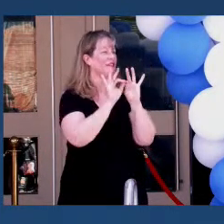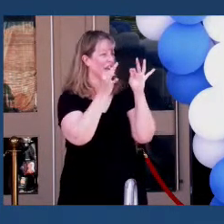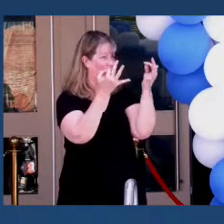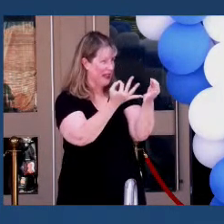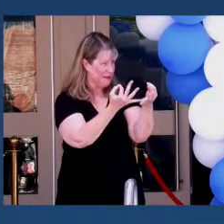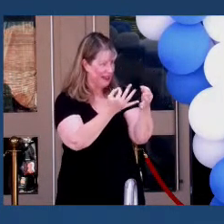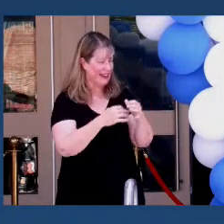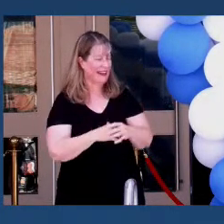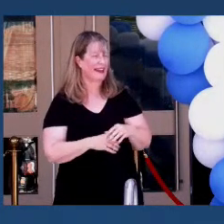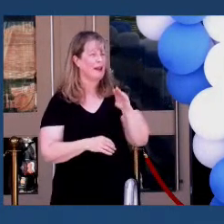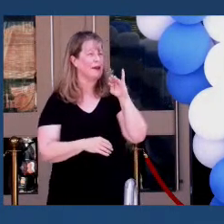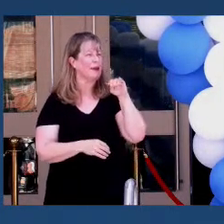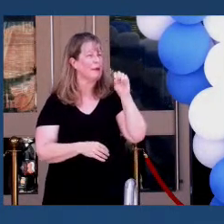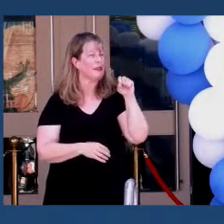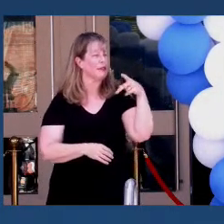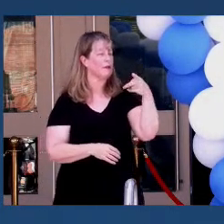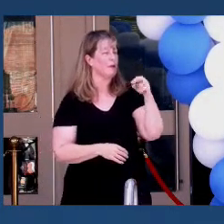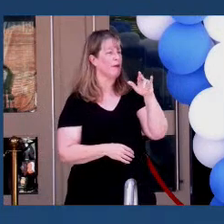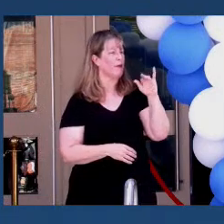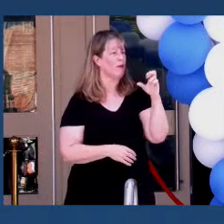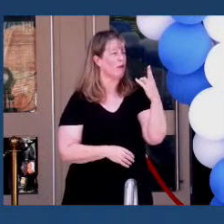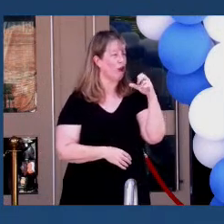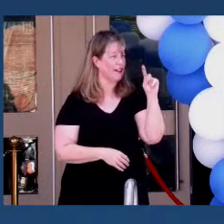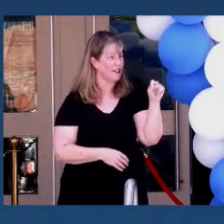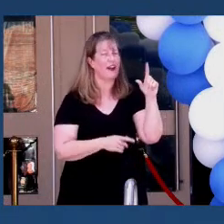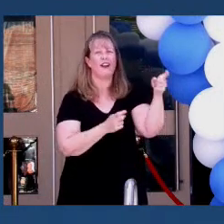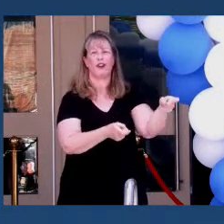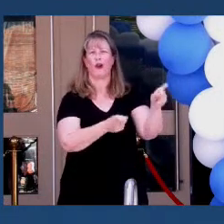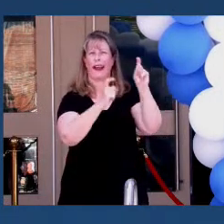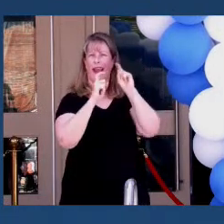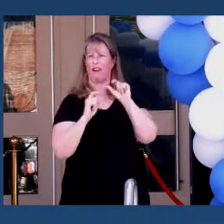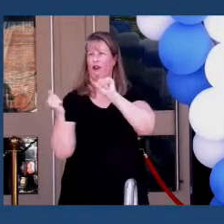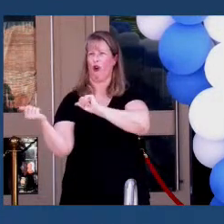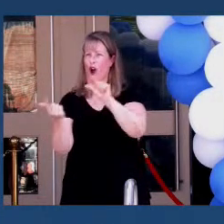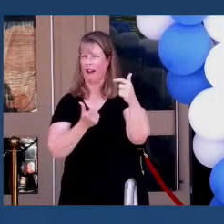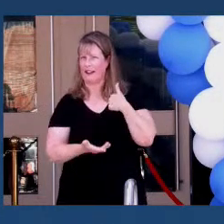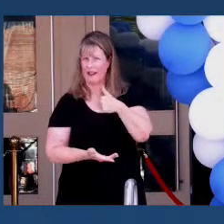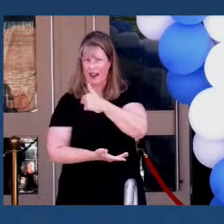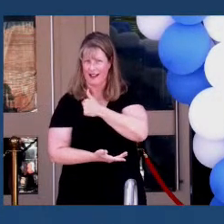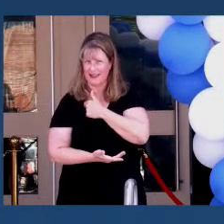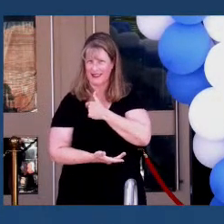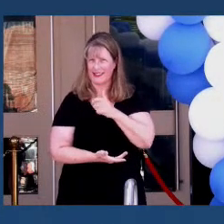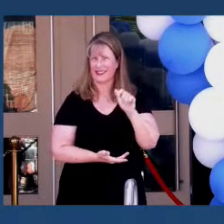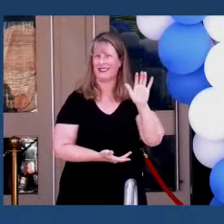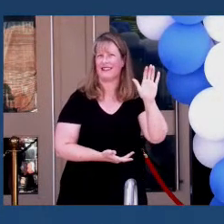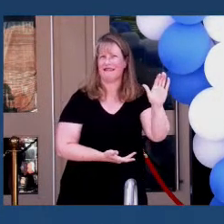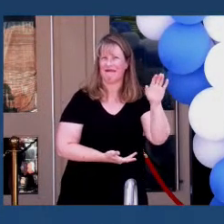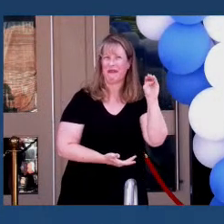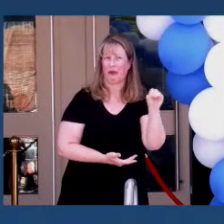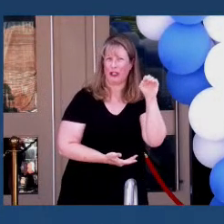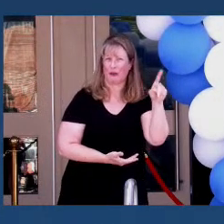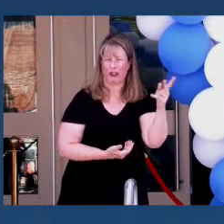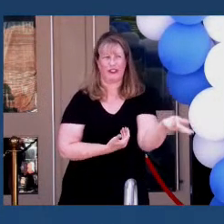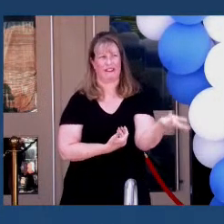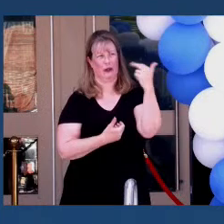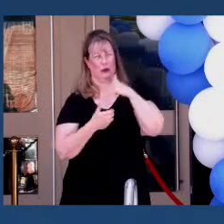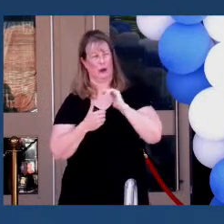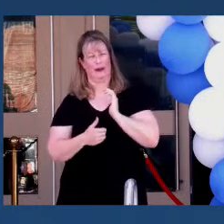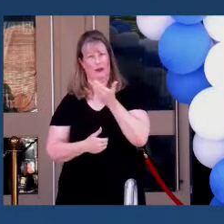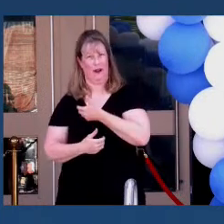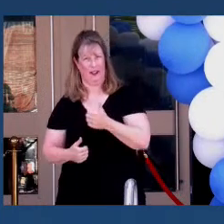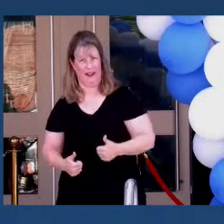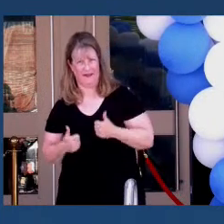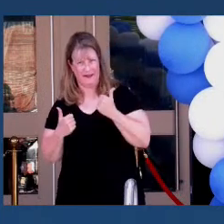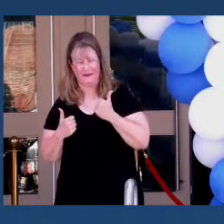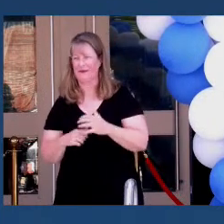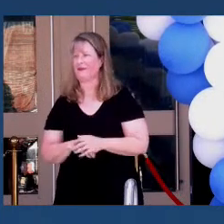family for your investment and your great gift of giving to all of us, Mr. Pritchett, as a part of our lives.